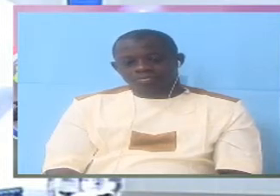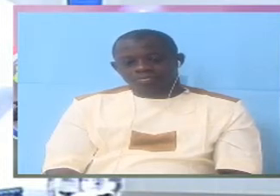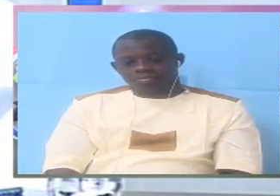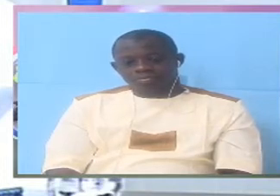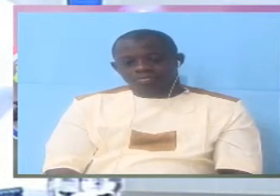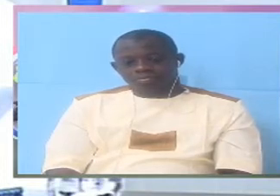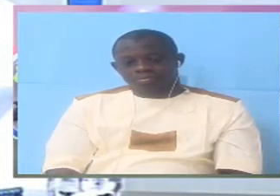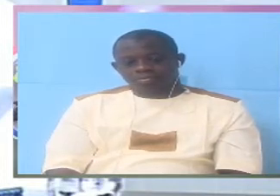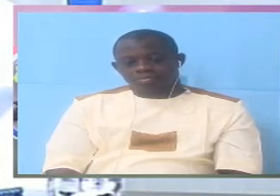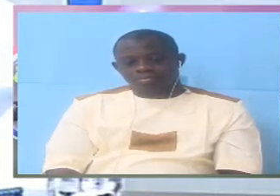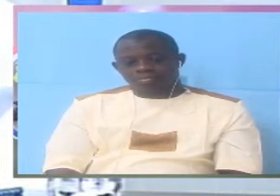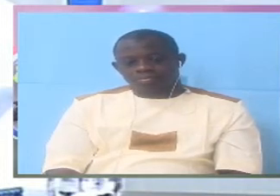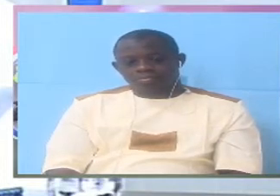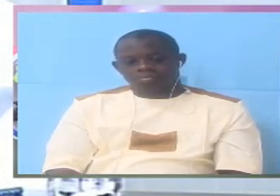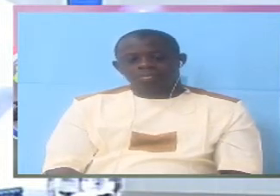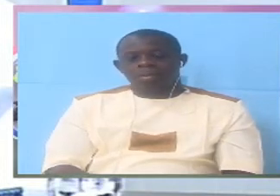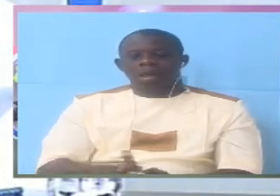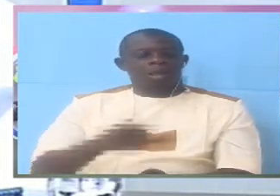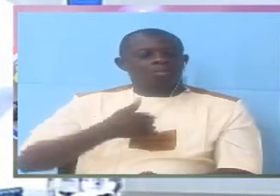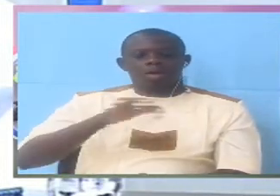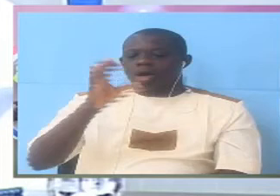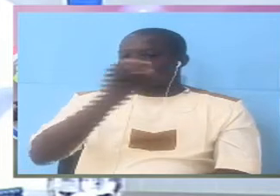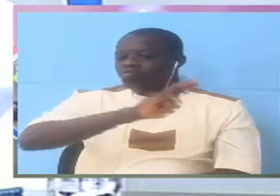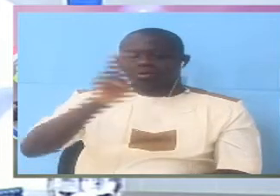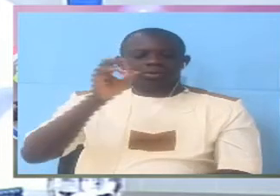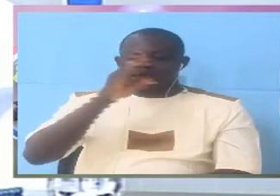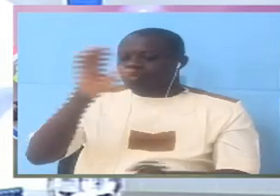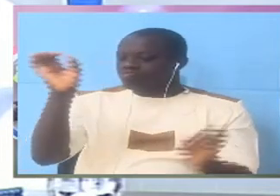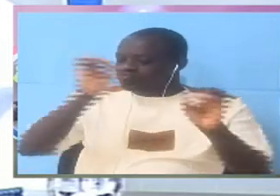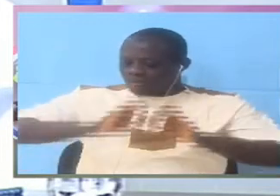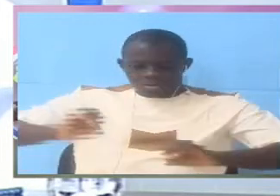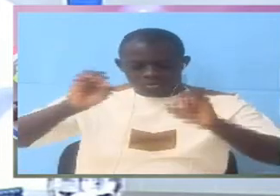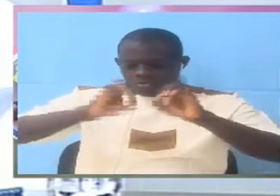cannot say anything about that's his own version. So